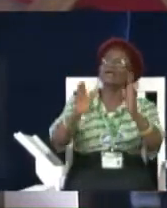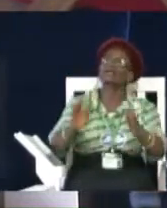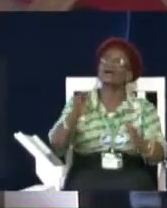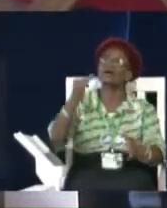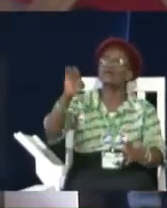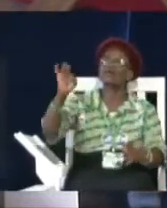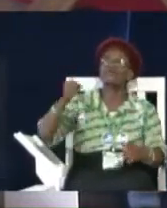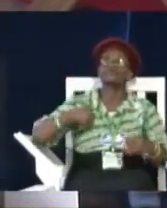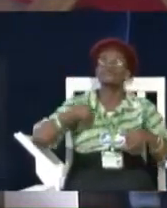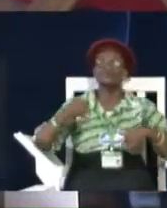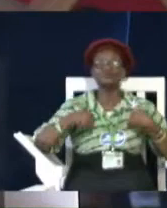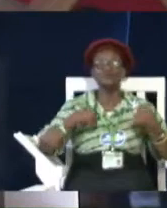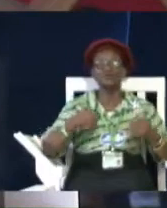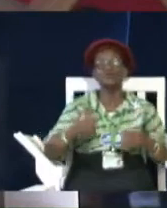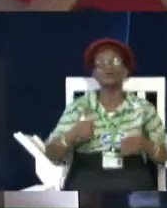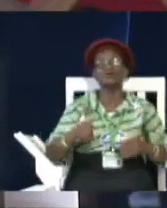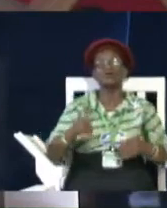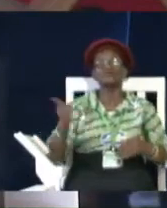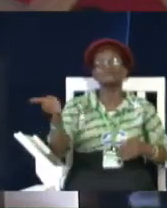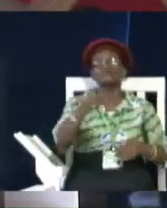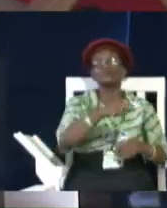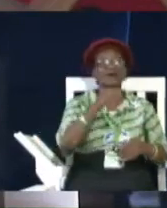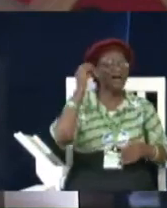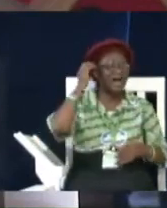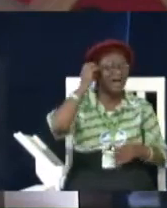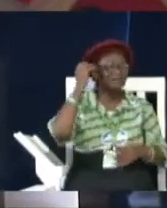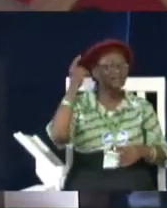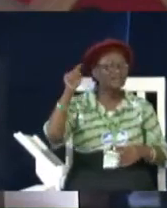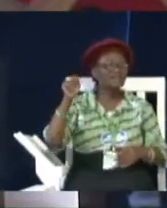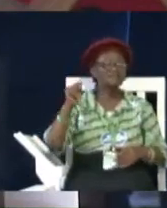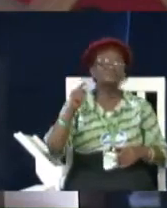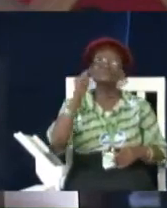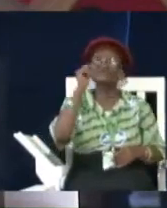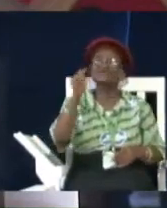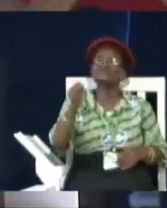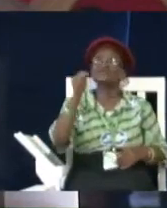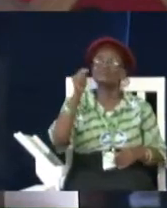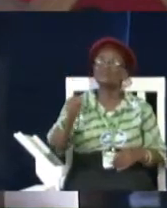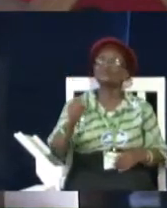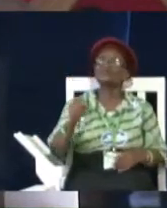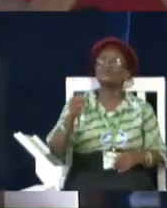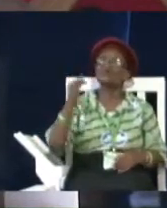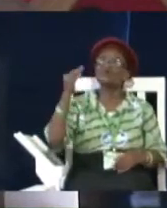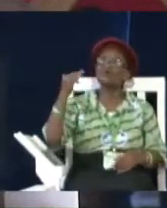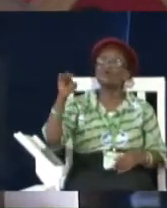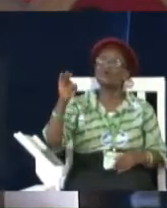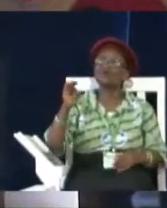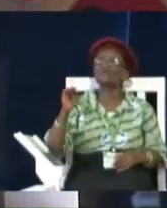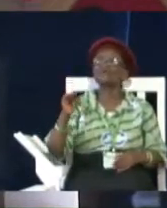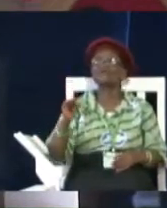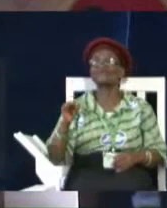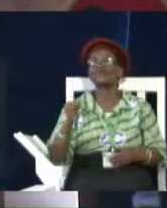last month, of I think one of, is it an assistant pastor or so?